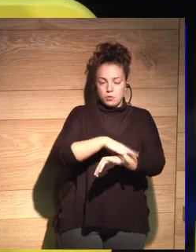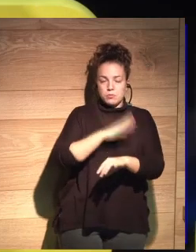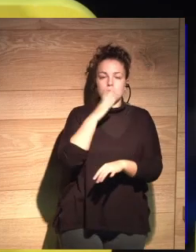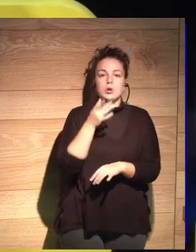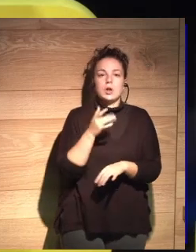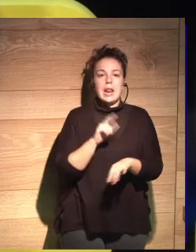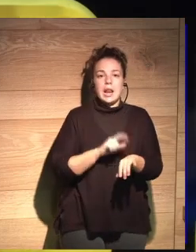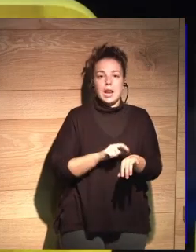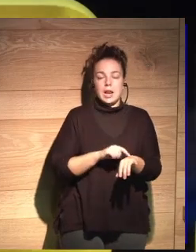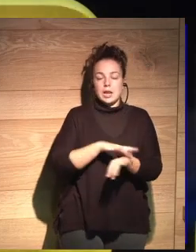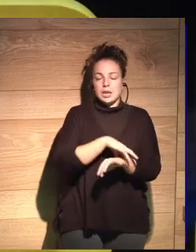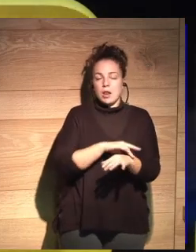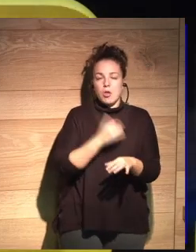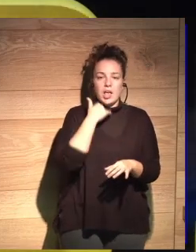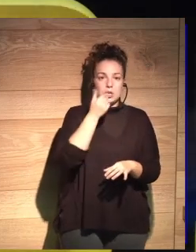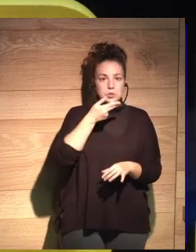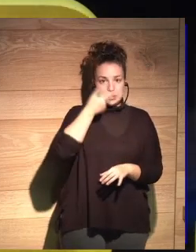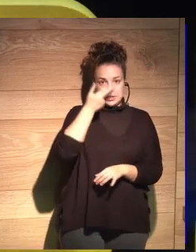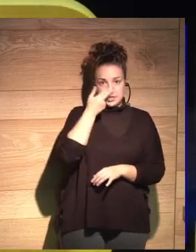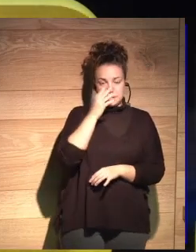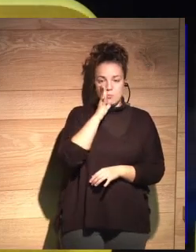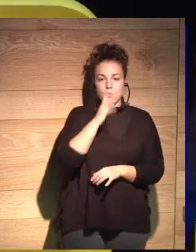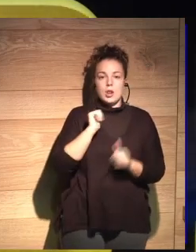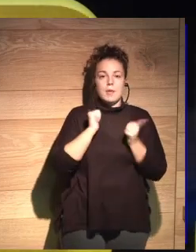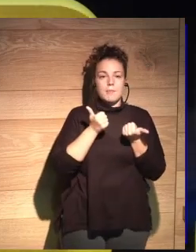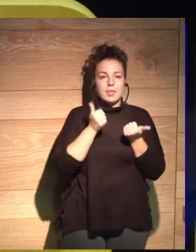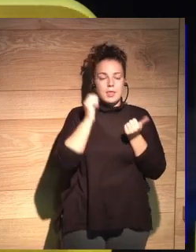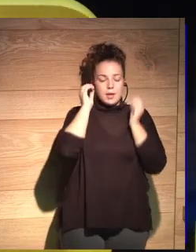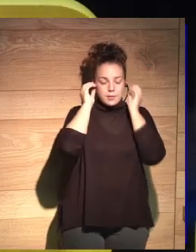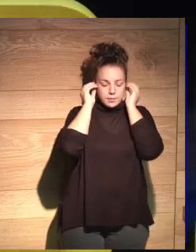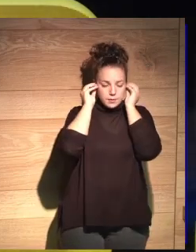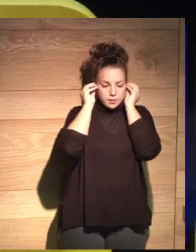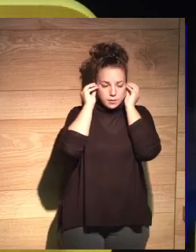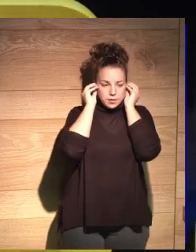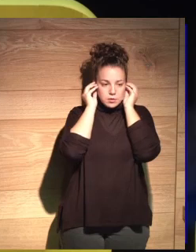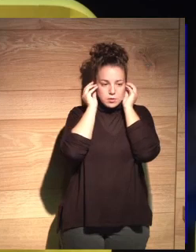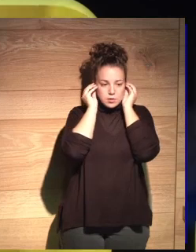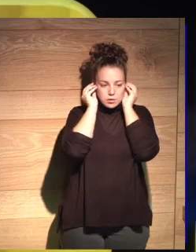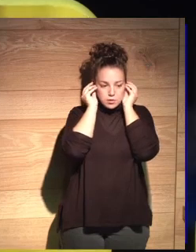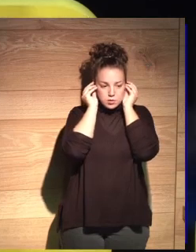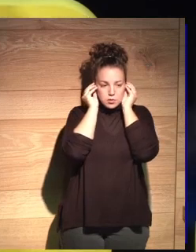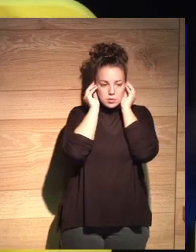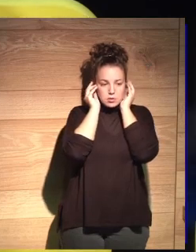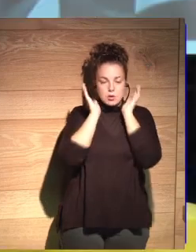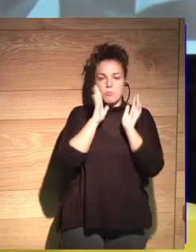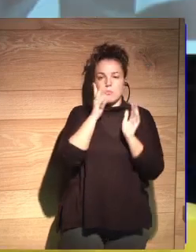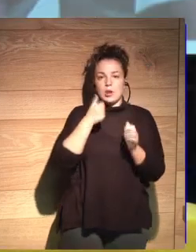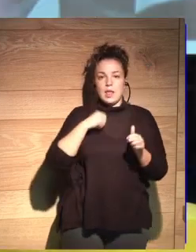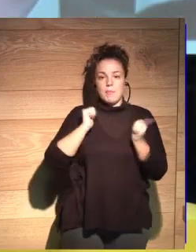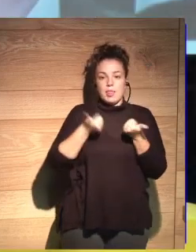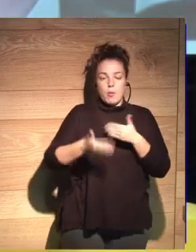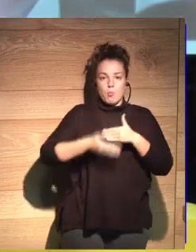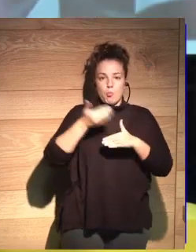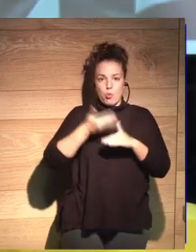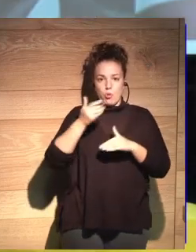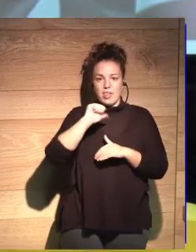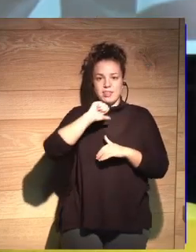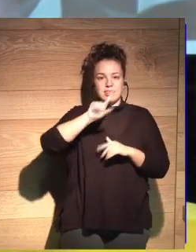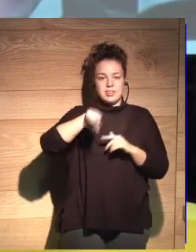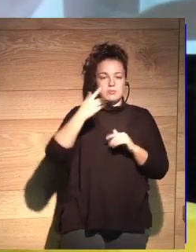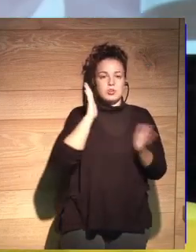things. They started out as fashion accessories. Then they became very manly during the First World War because they helped coordinate